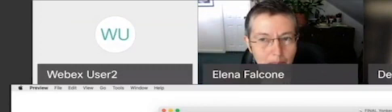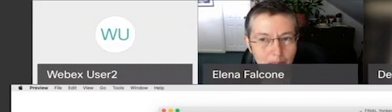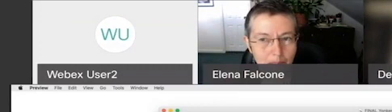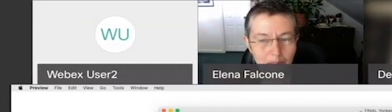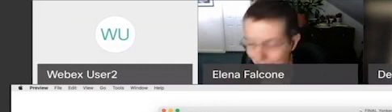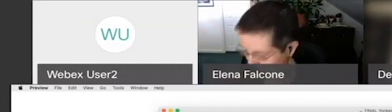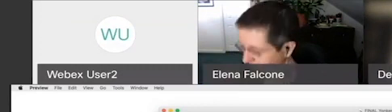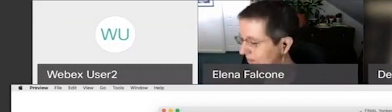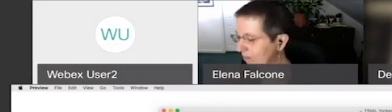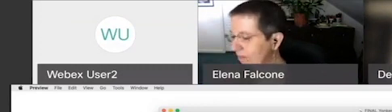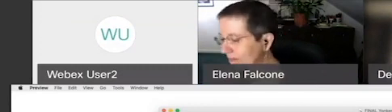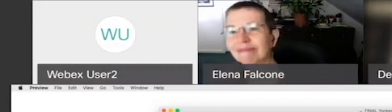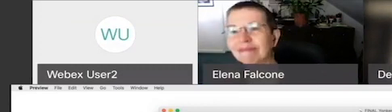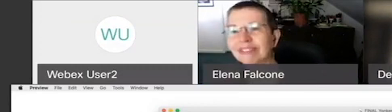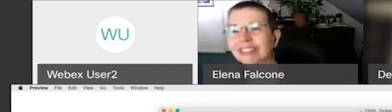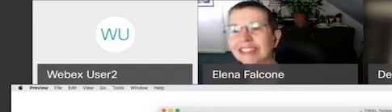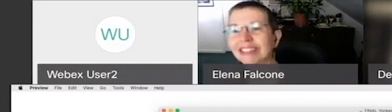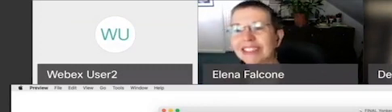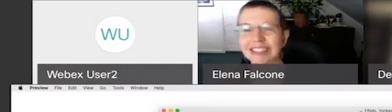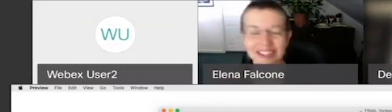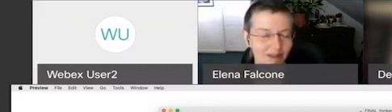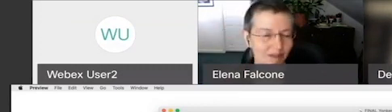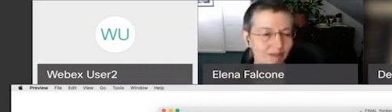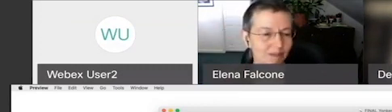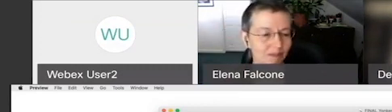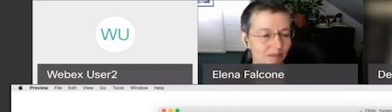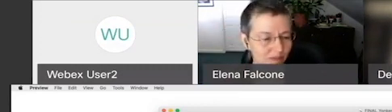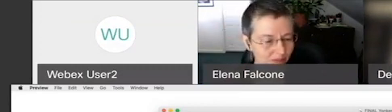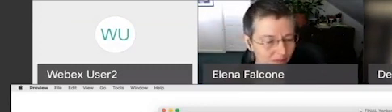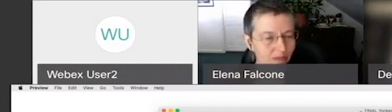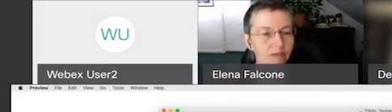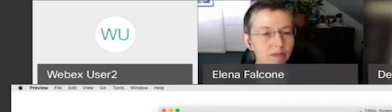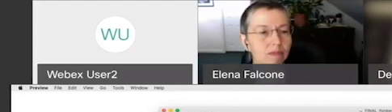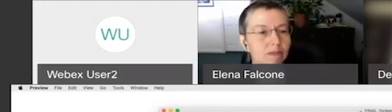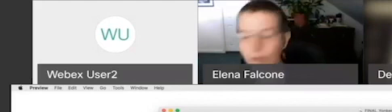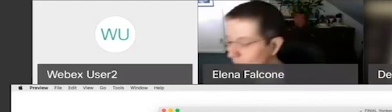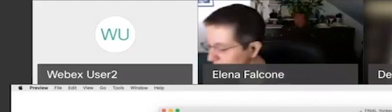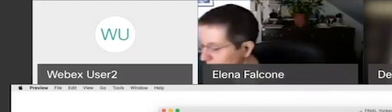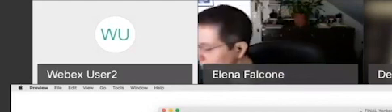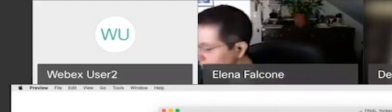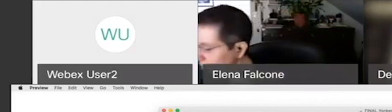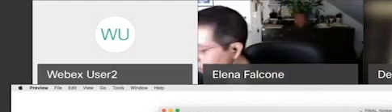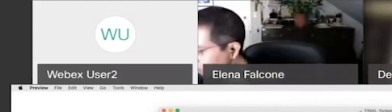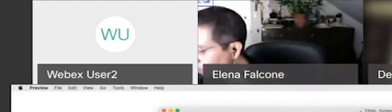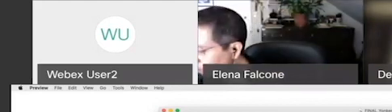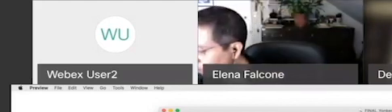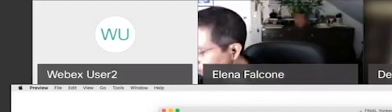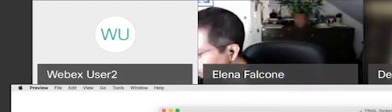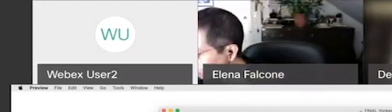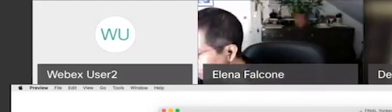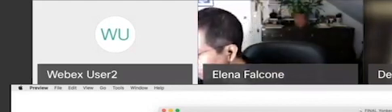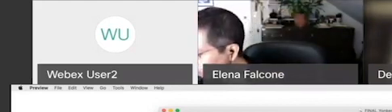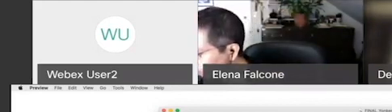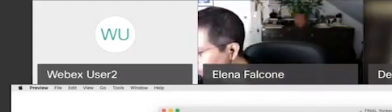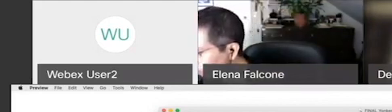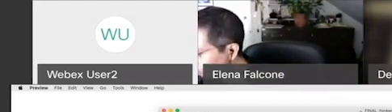all my prior speakers. Good morning. We're going to be talking. My name is Sarah Myers, and we're going to be talking about advance directives. Advance